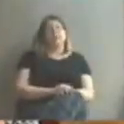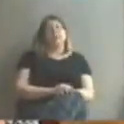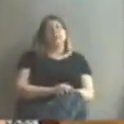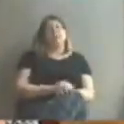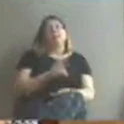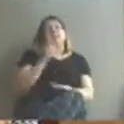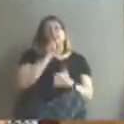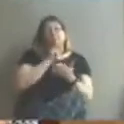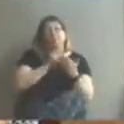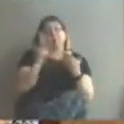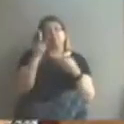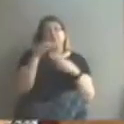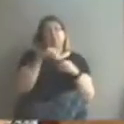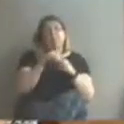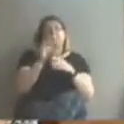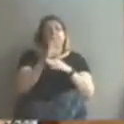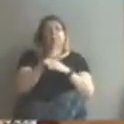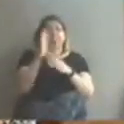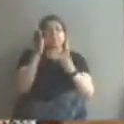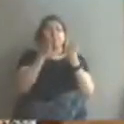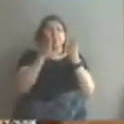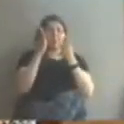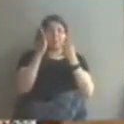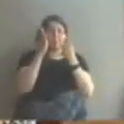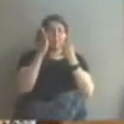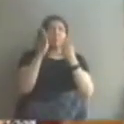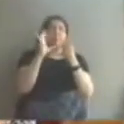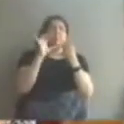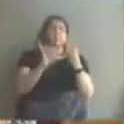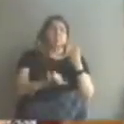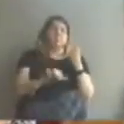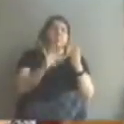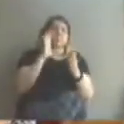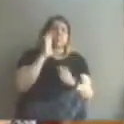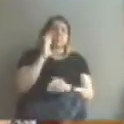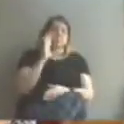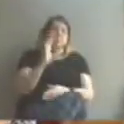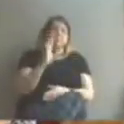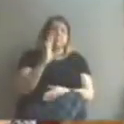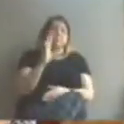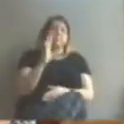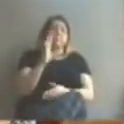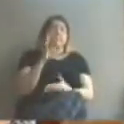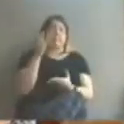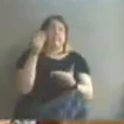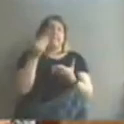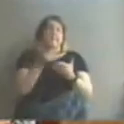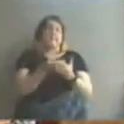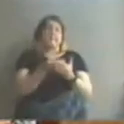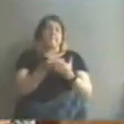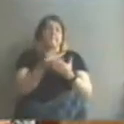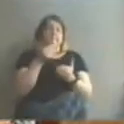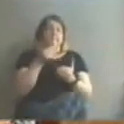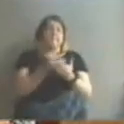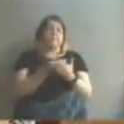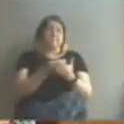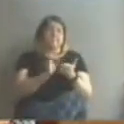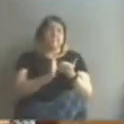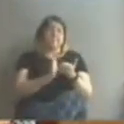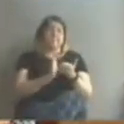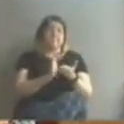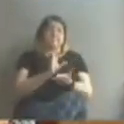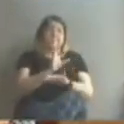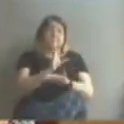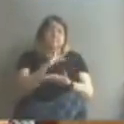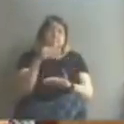clerk in business services that is going to be funded by the